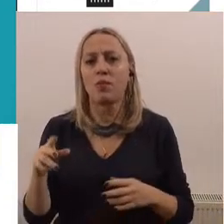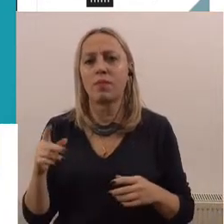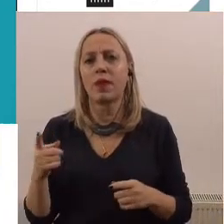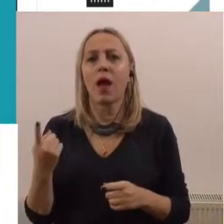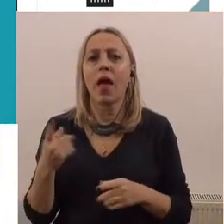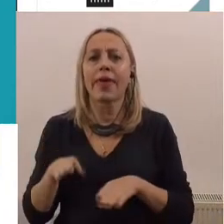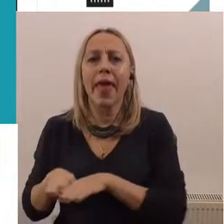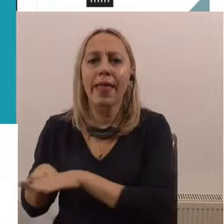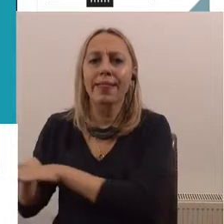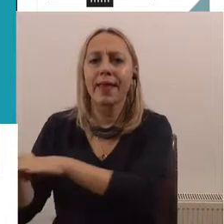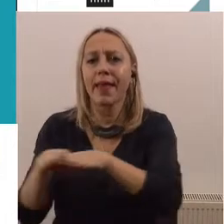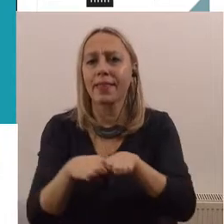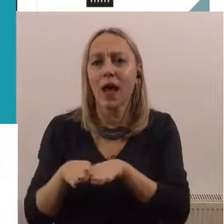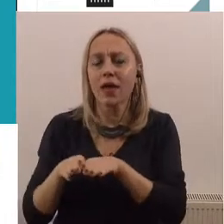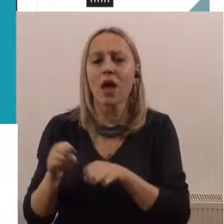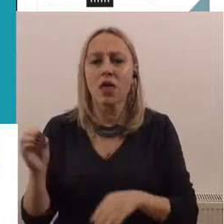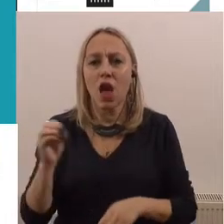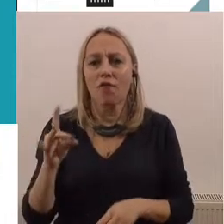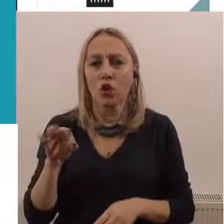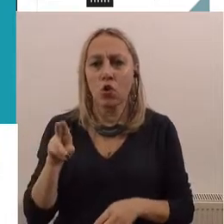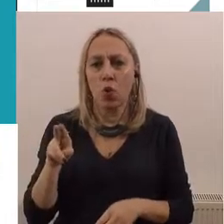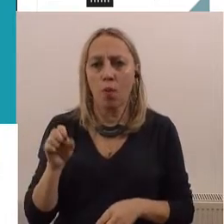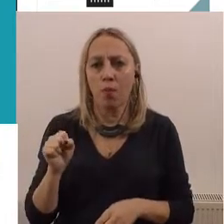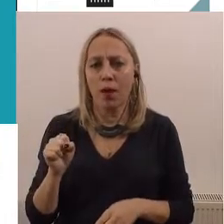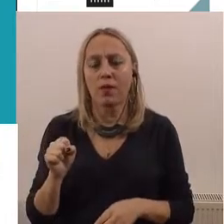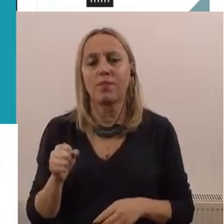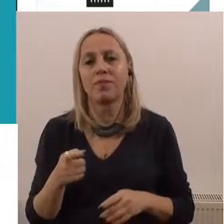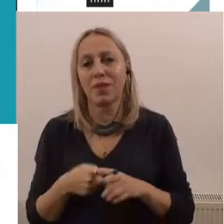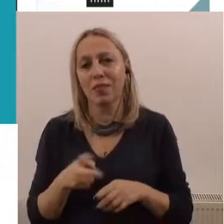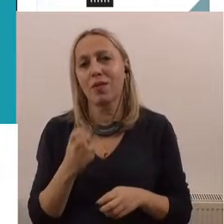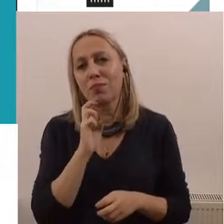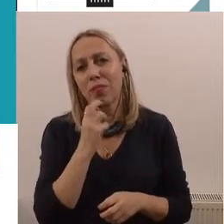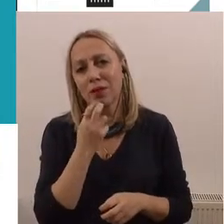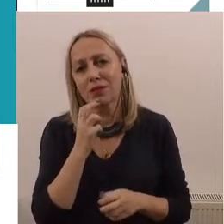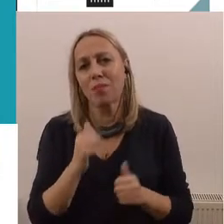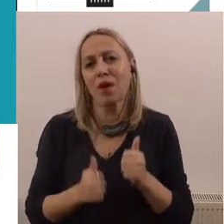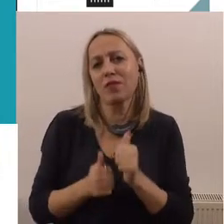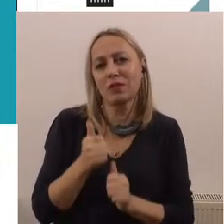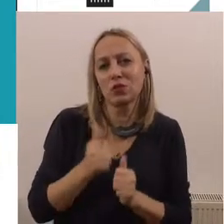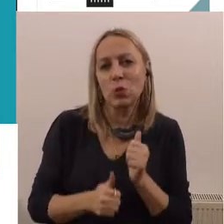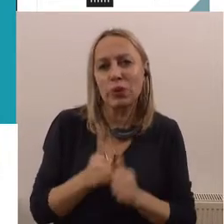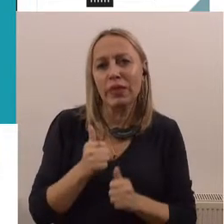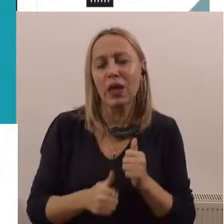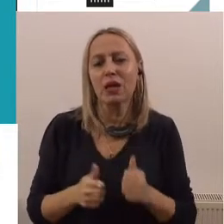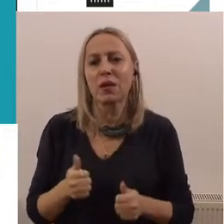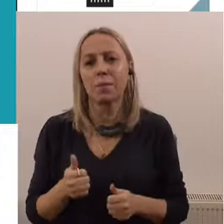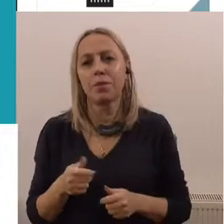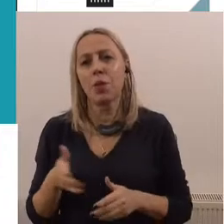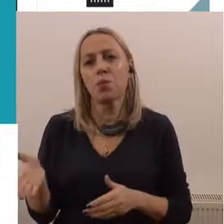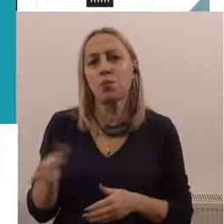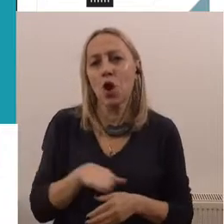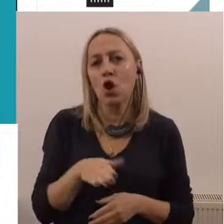Yeah, so like a very funny tournament between architecture, monuments,